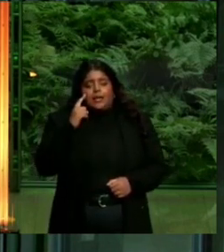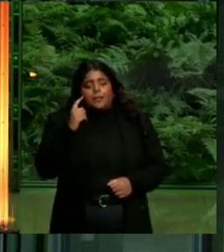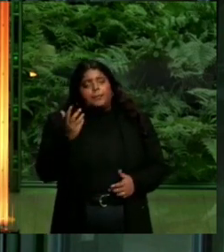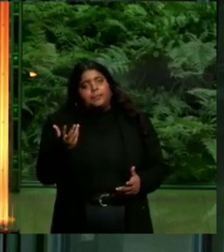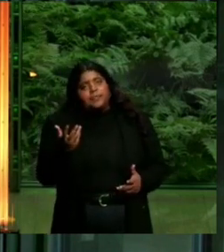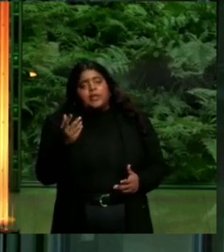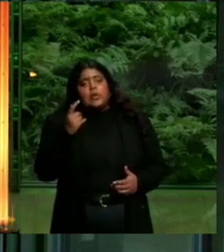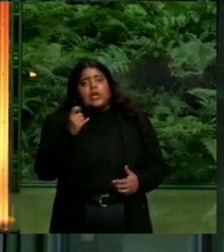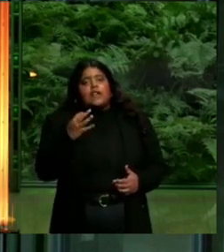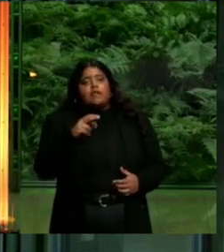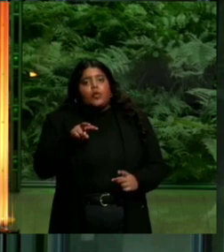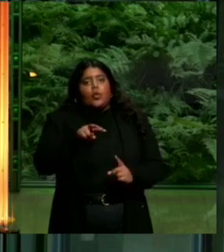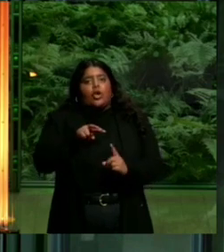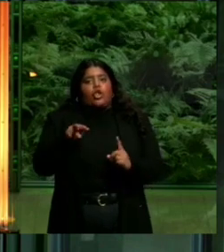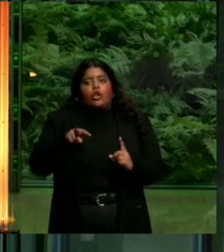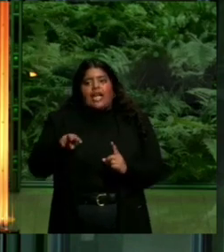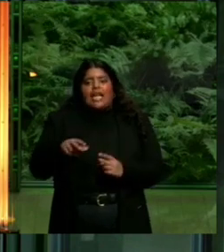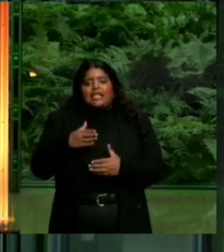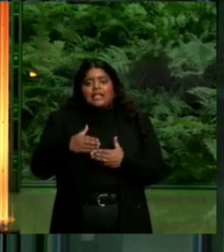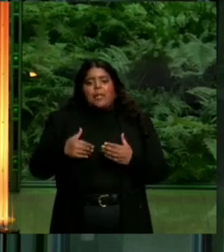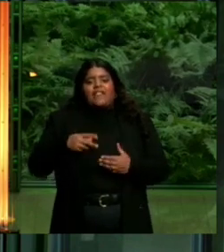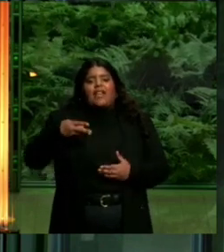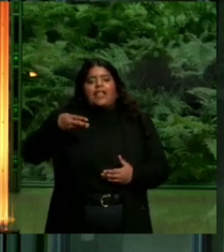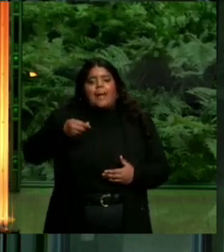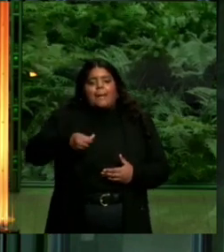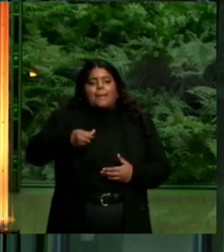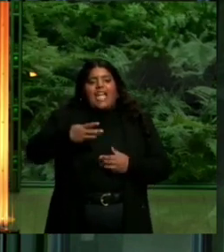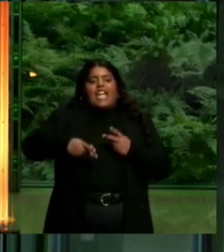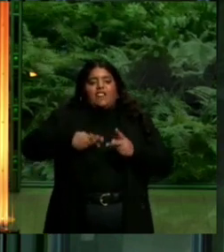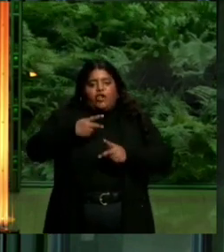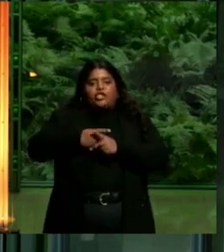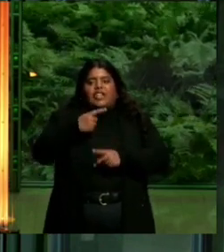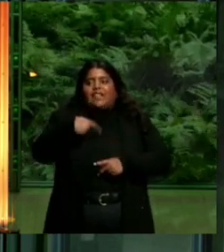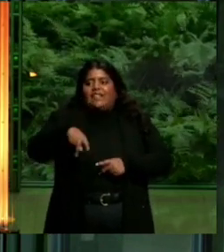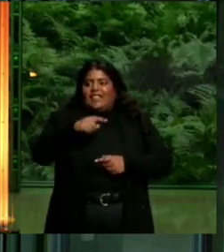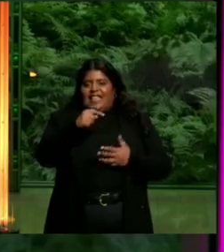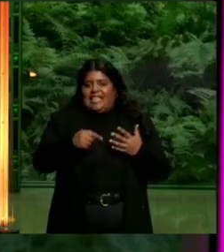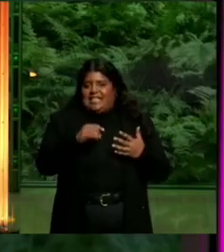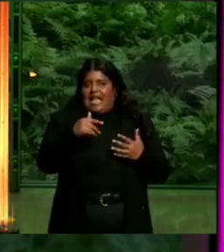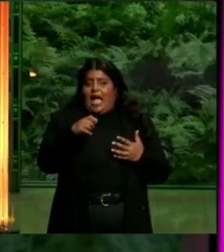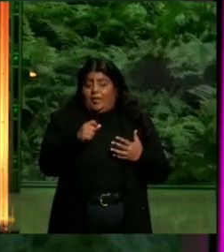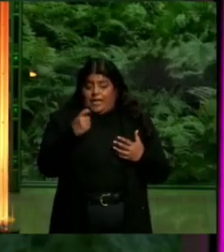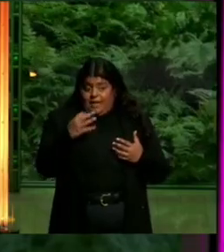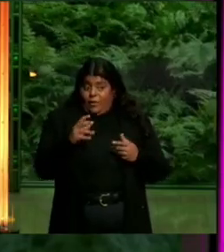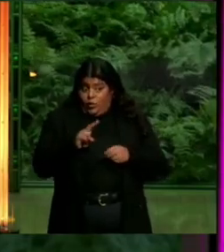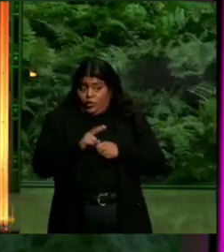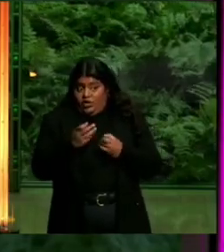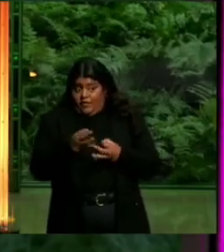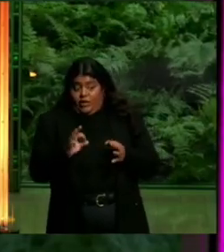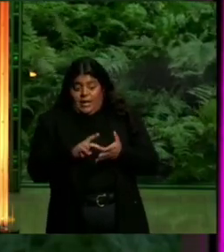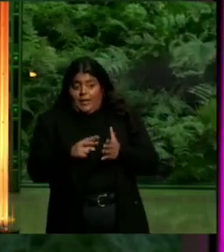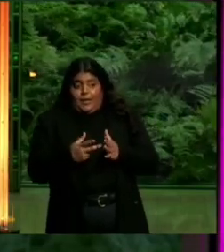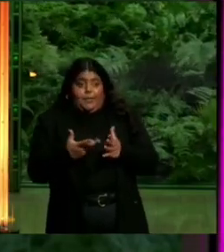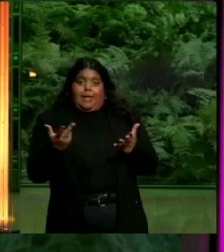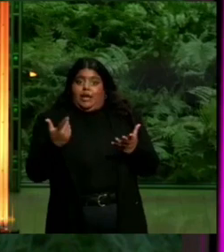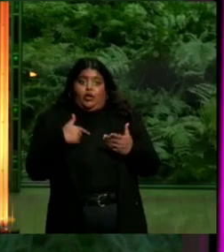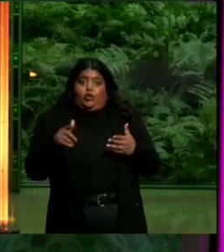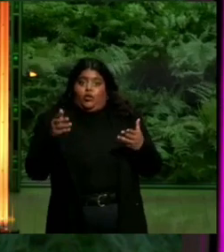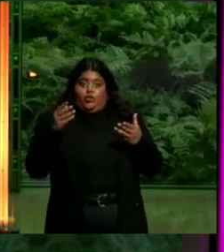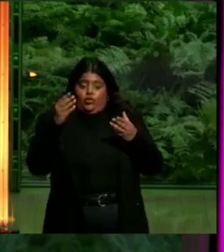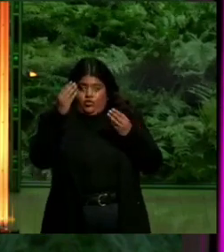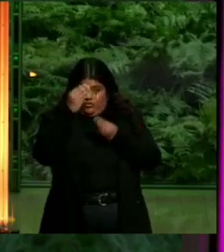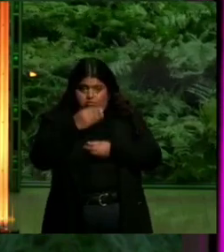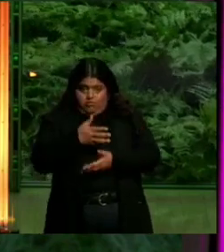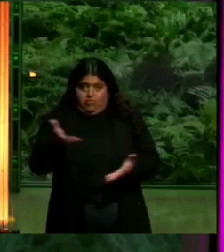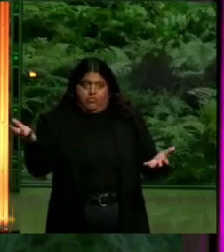so if you look at some of the paid versions of these apps, if you use the free one, you're literally giving away your IP. If you